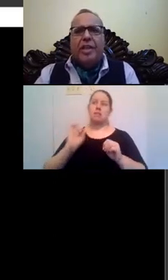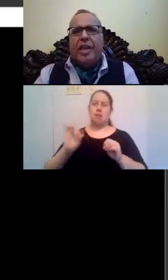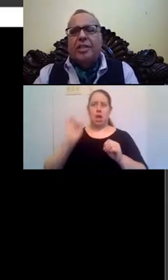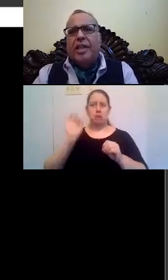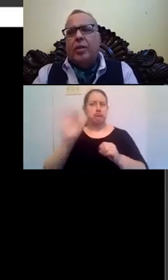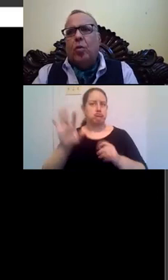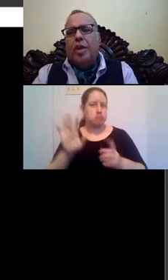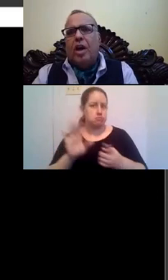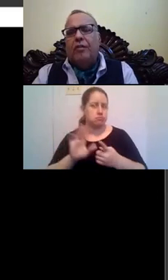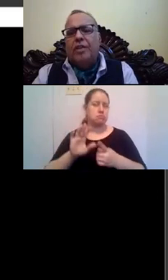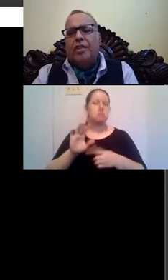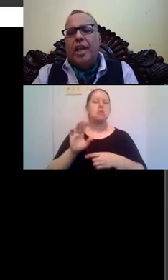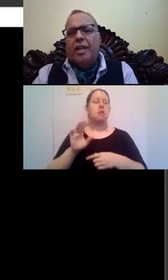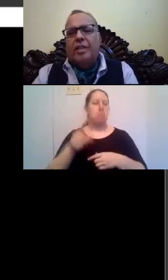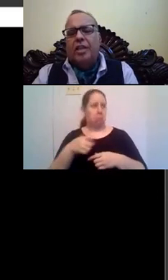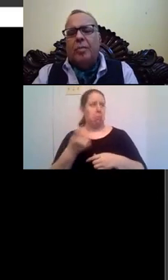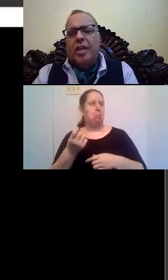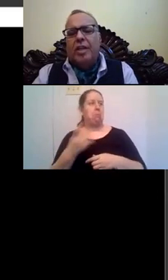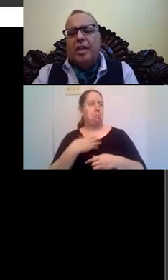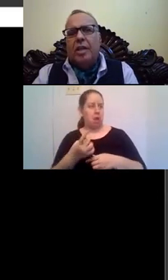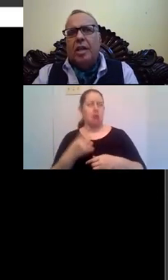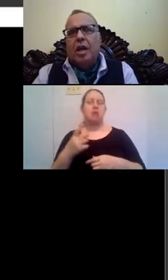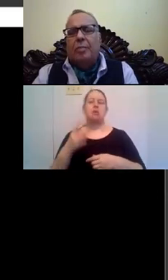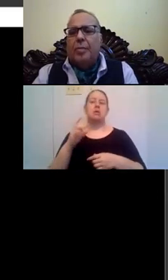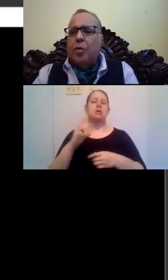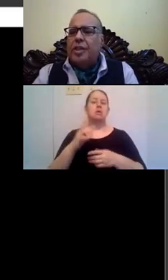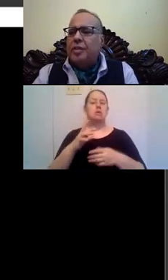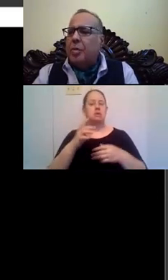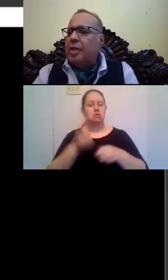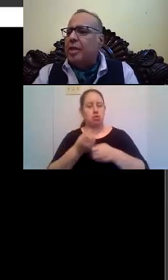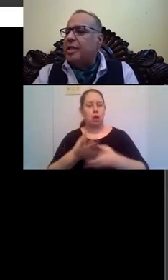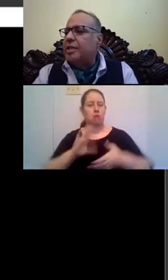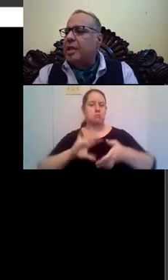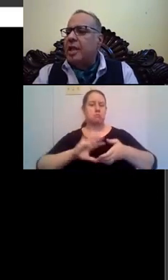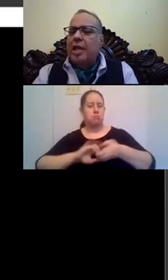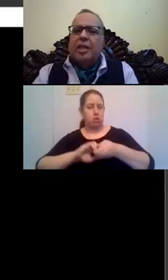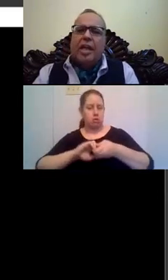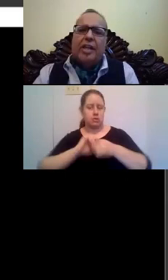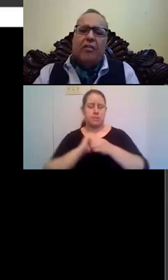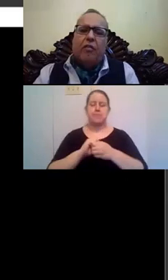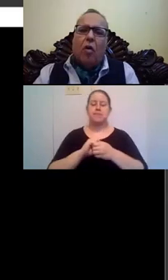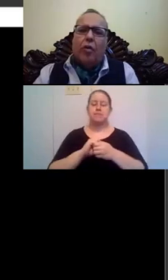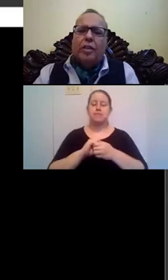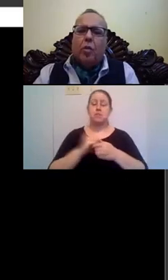of the things that we often say in the Committee on People with Disabilities, nothing for us